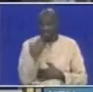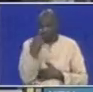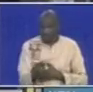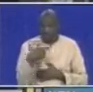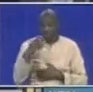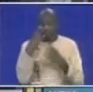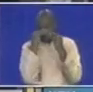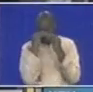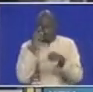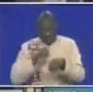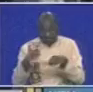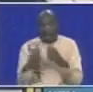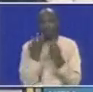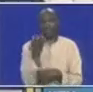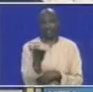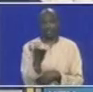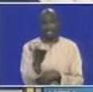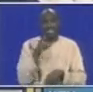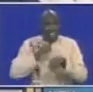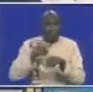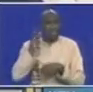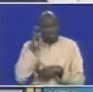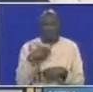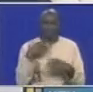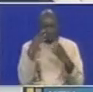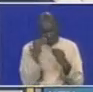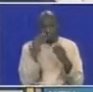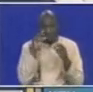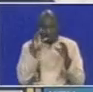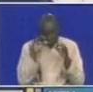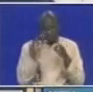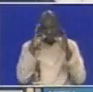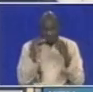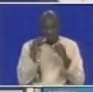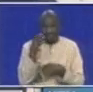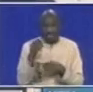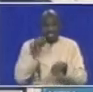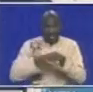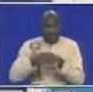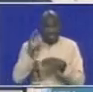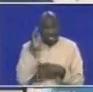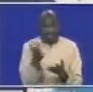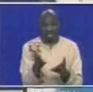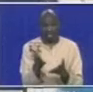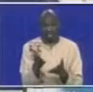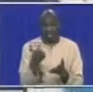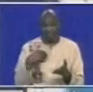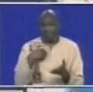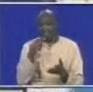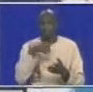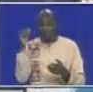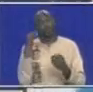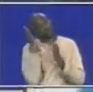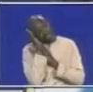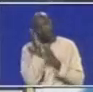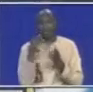asleep when the accident occurred. Kwa nasikia usingizi akaniambia jamaa kama unasikia mattress ipo hapo endo lale. Mimi kaenda